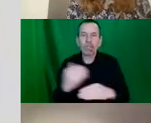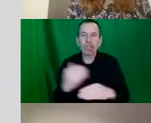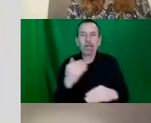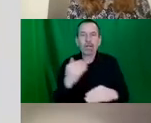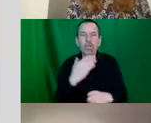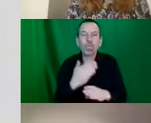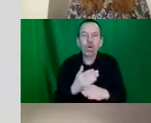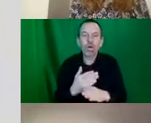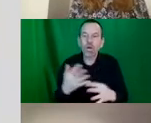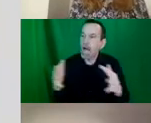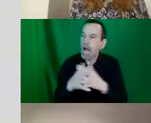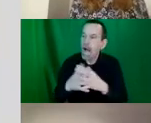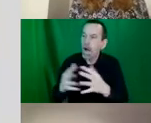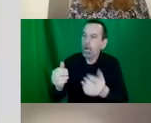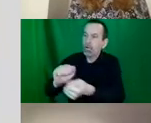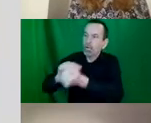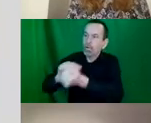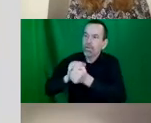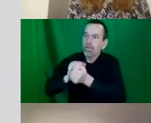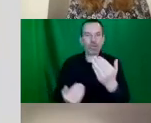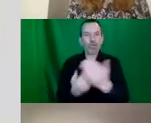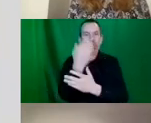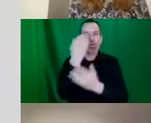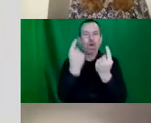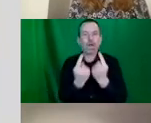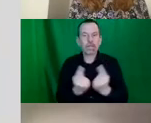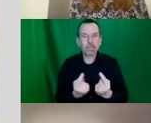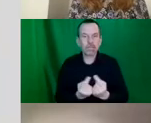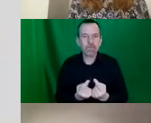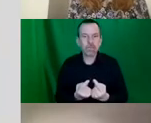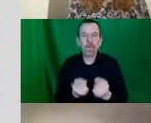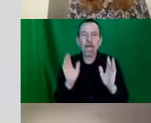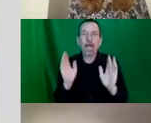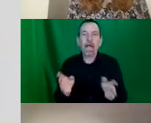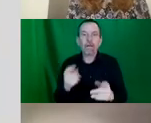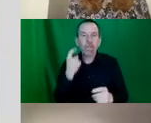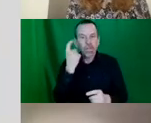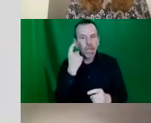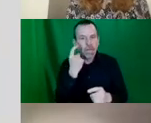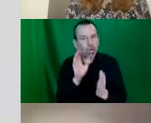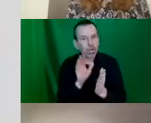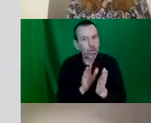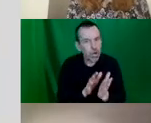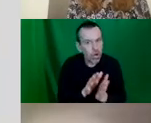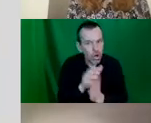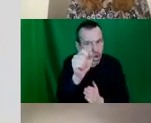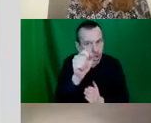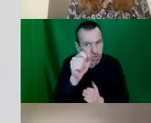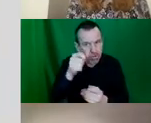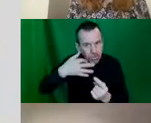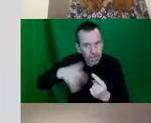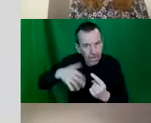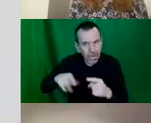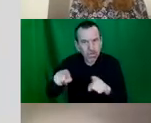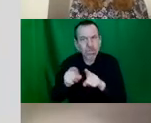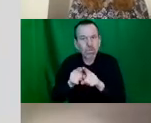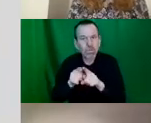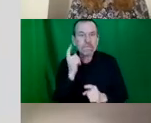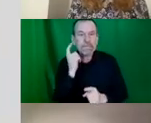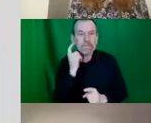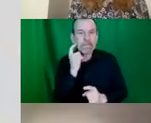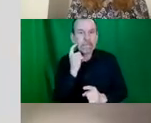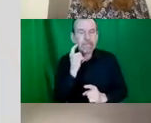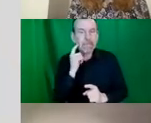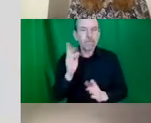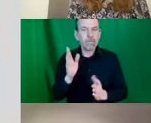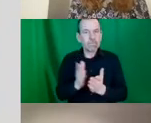item. As the cultural background, significance and sensitivity is always something I consider when treating an object, it was interesting to hear how